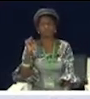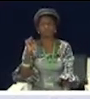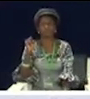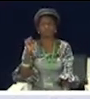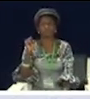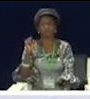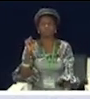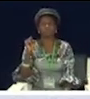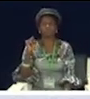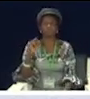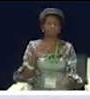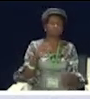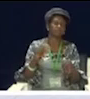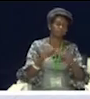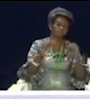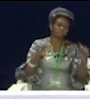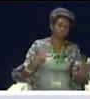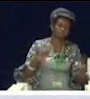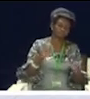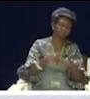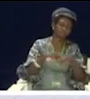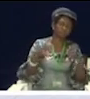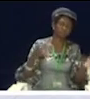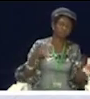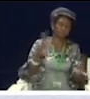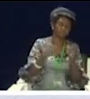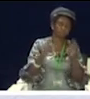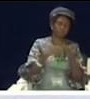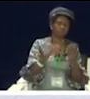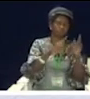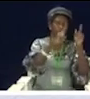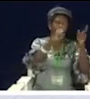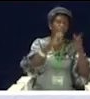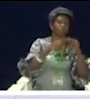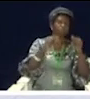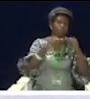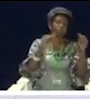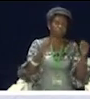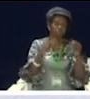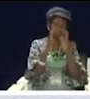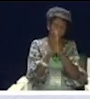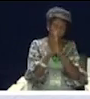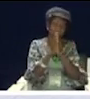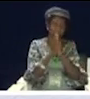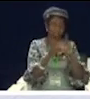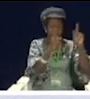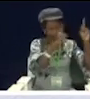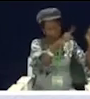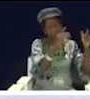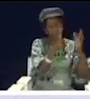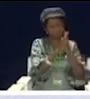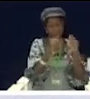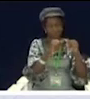Now the altar is open. If you want to come, you're welcome.